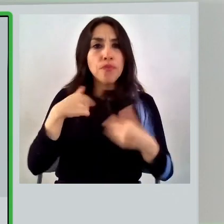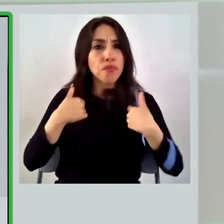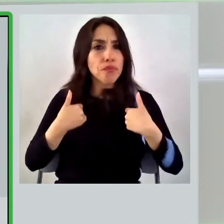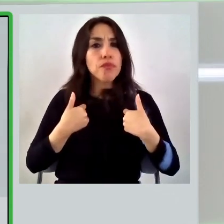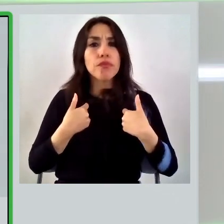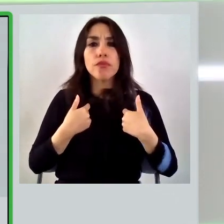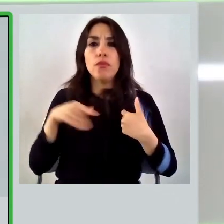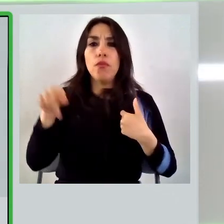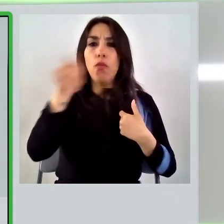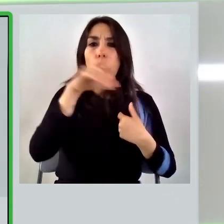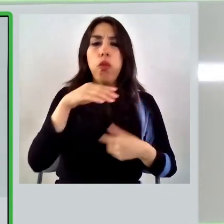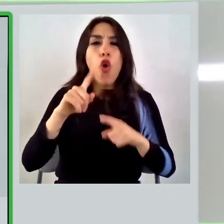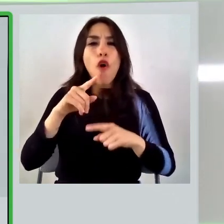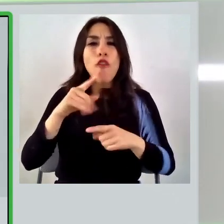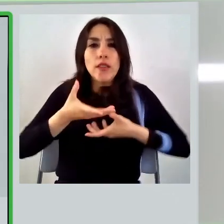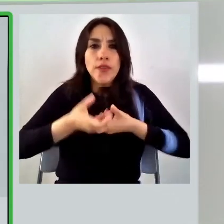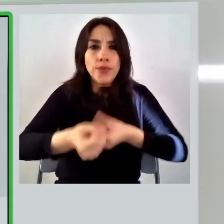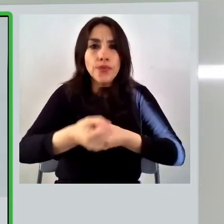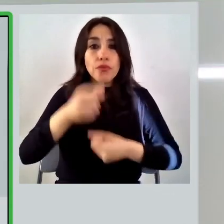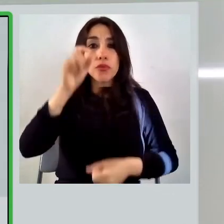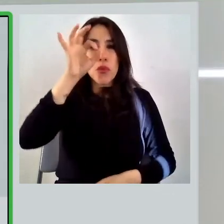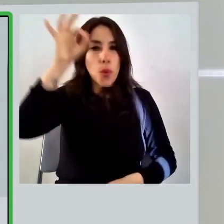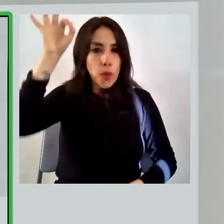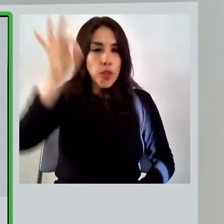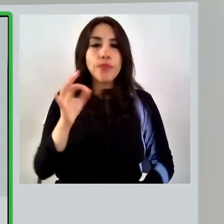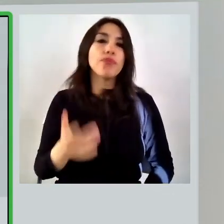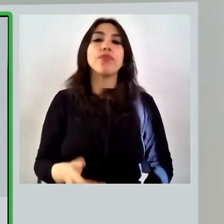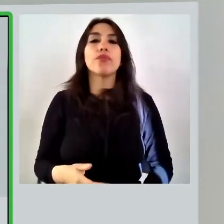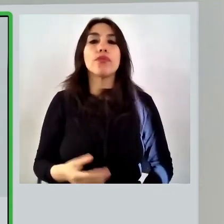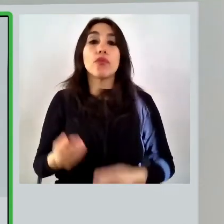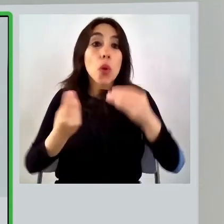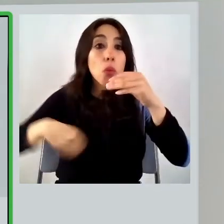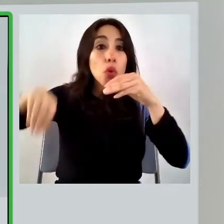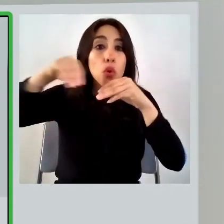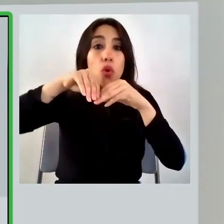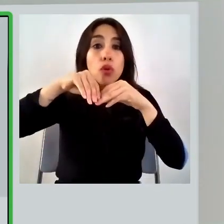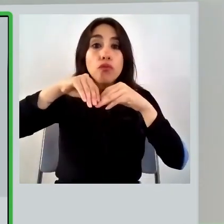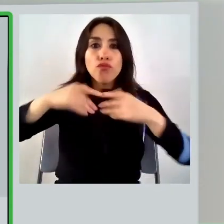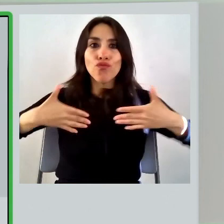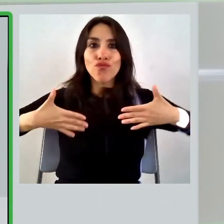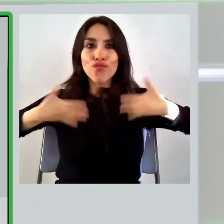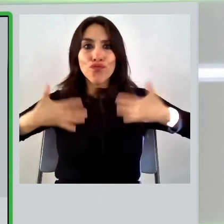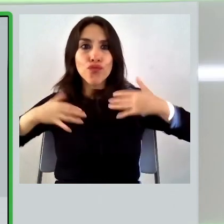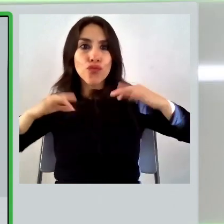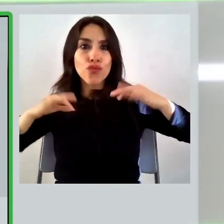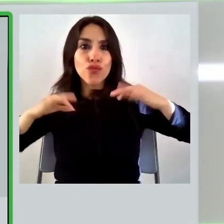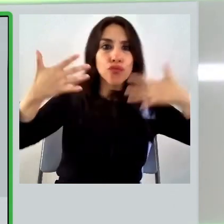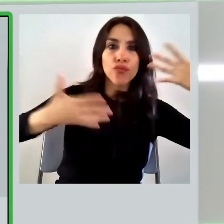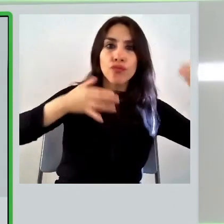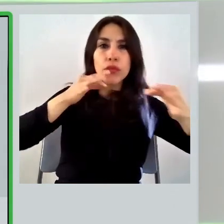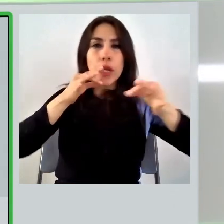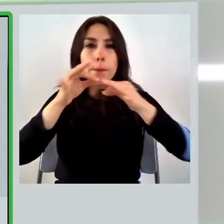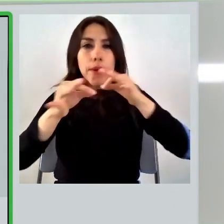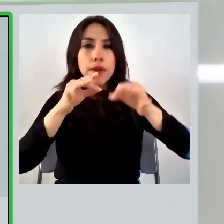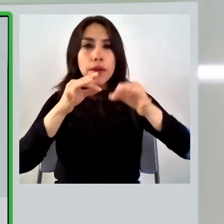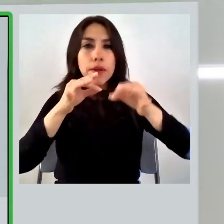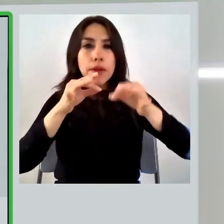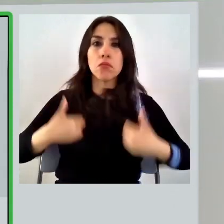case. And to be honest, knowing now how my experience has helped others, I often wish I had opened up